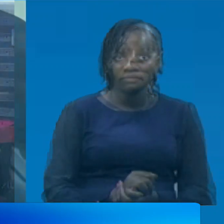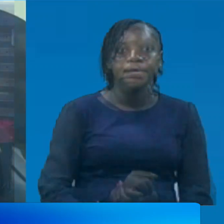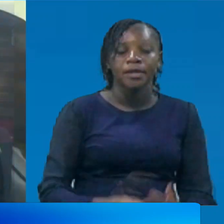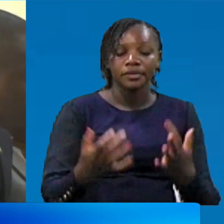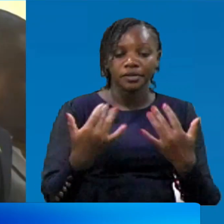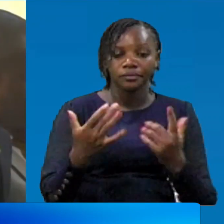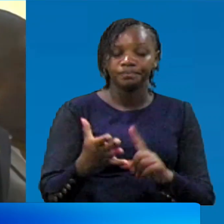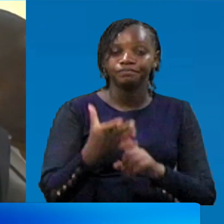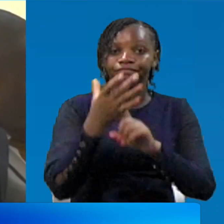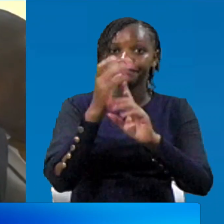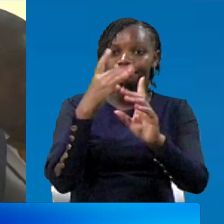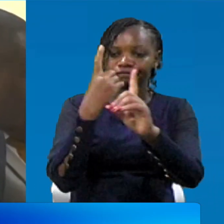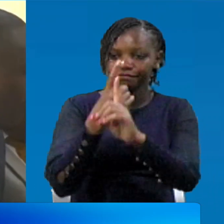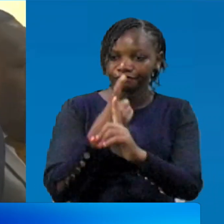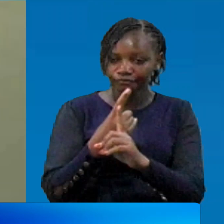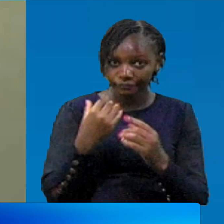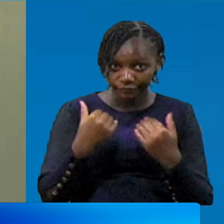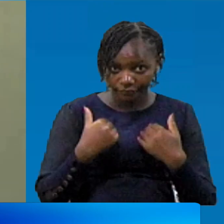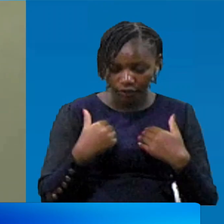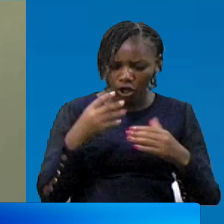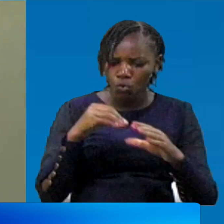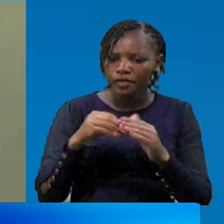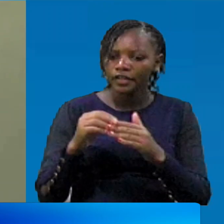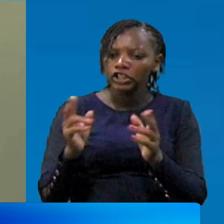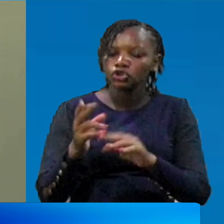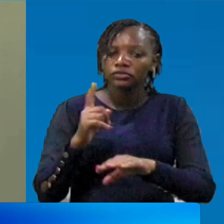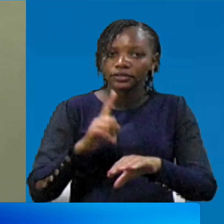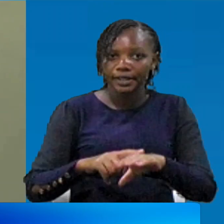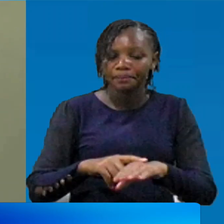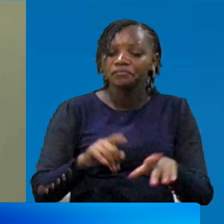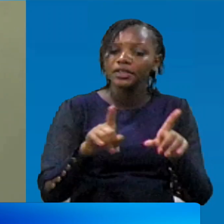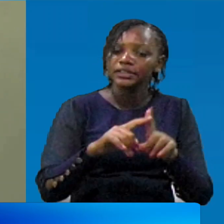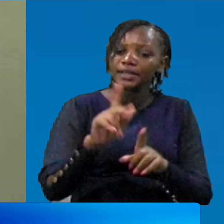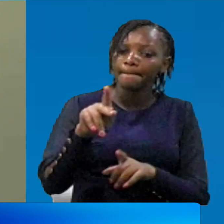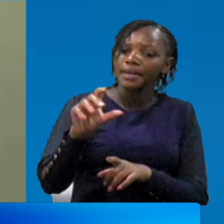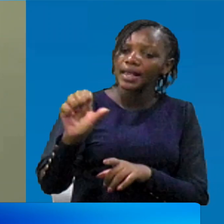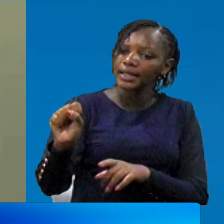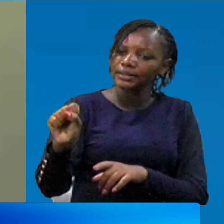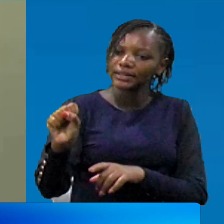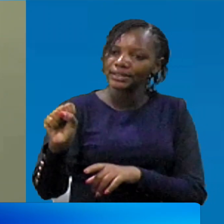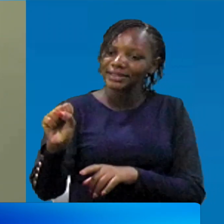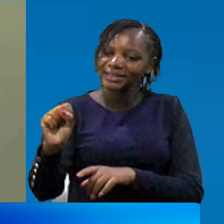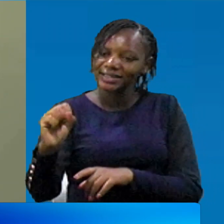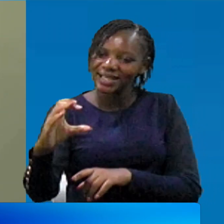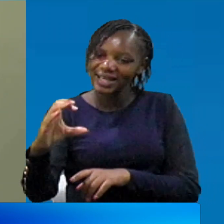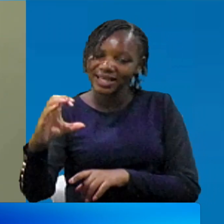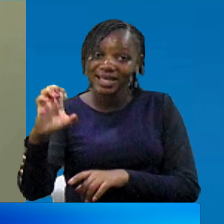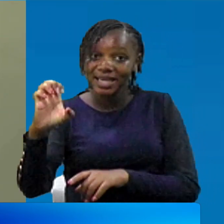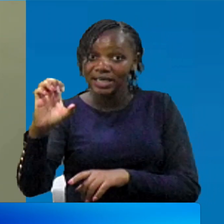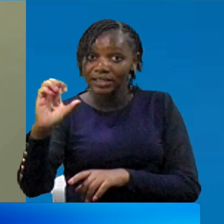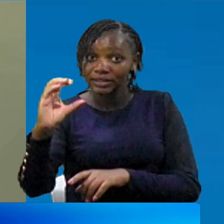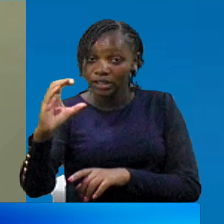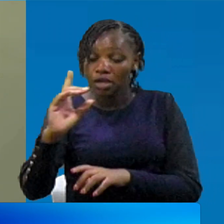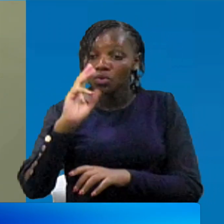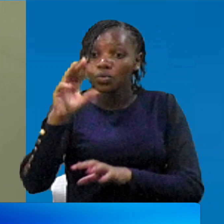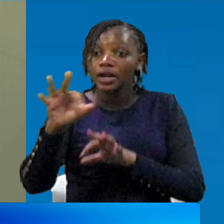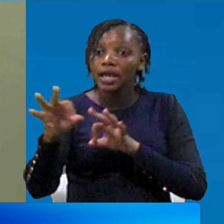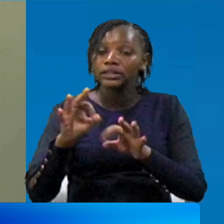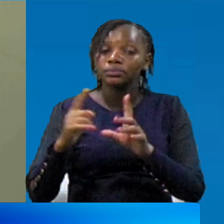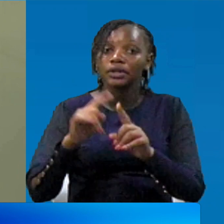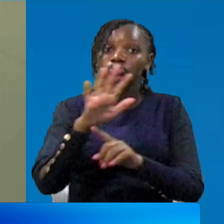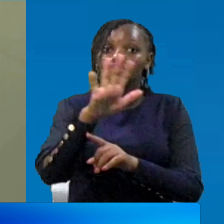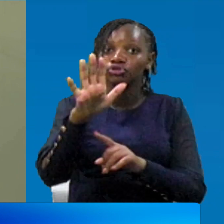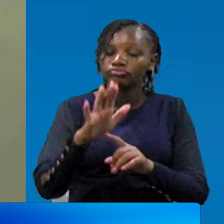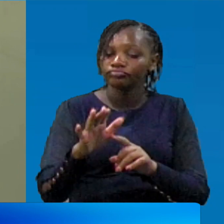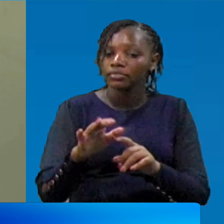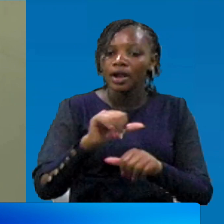Within that short period, PSCs will be taking you through the quite many infrastructure that we've